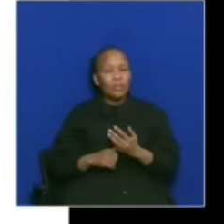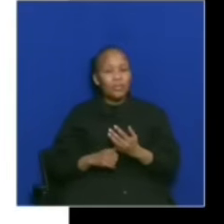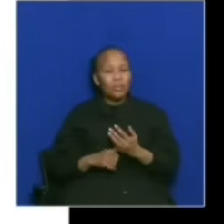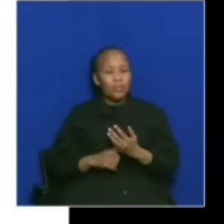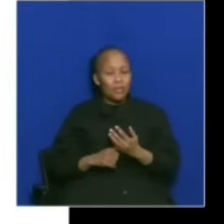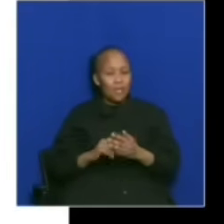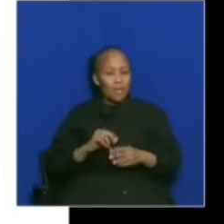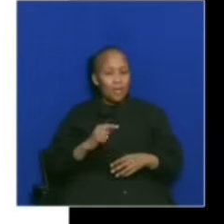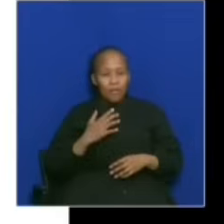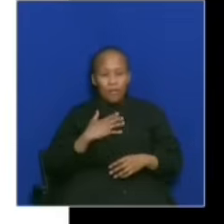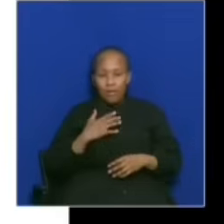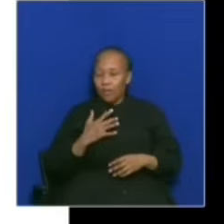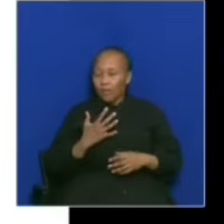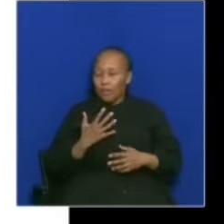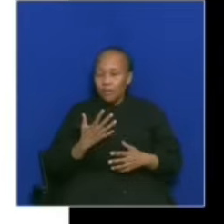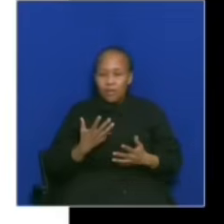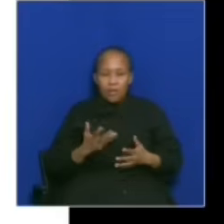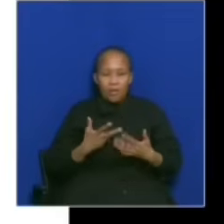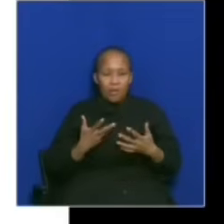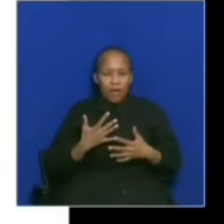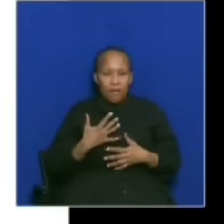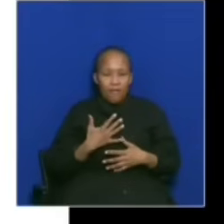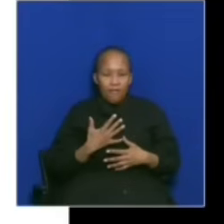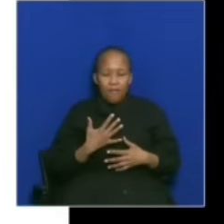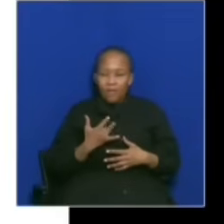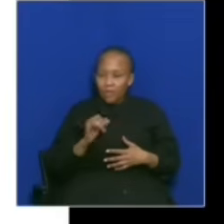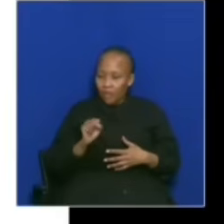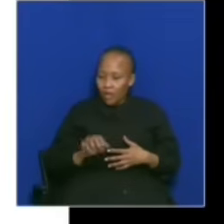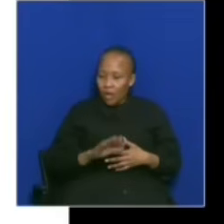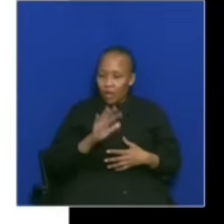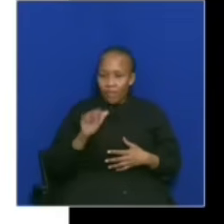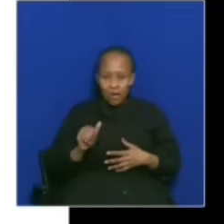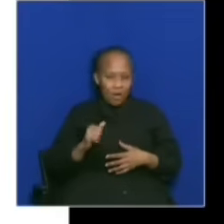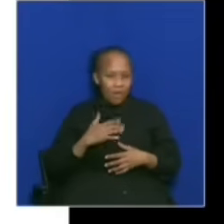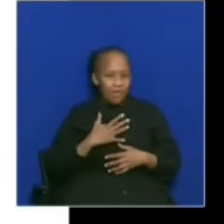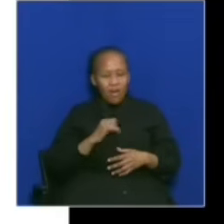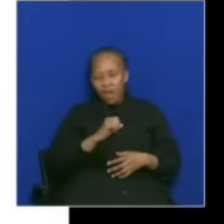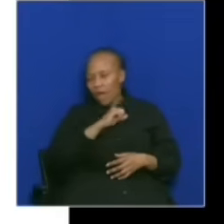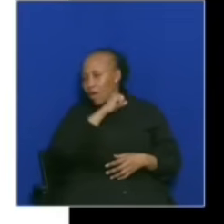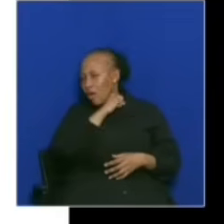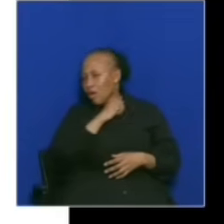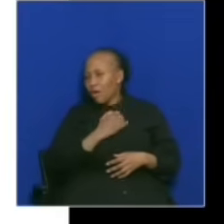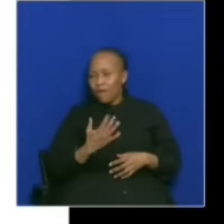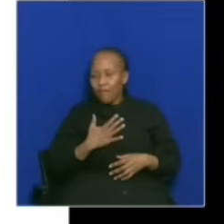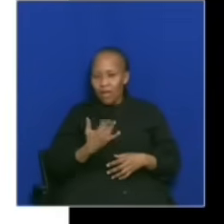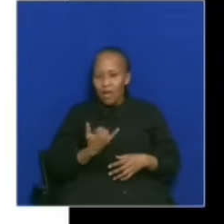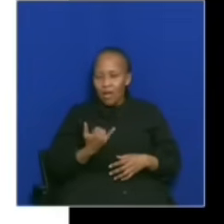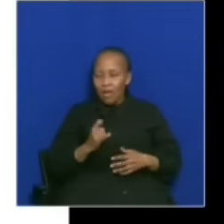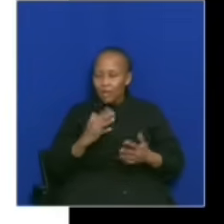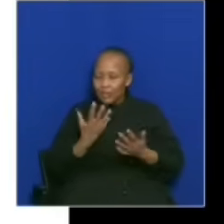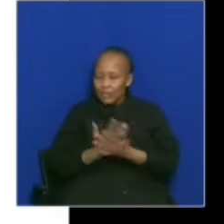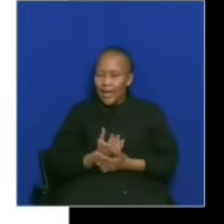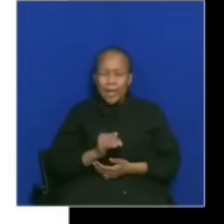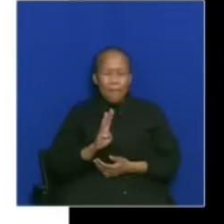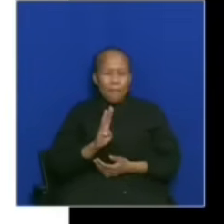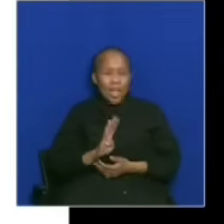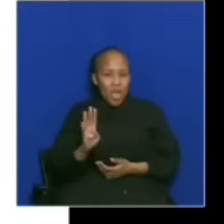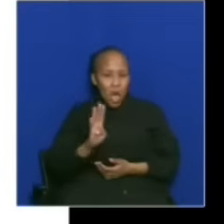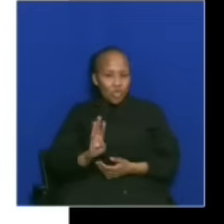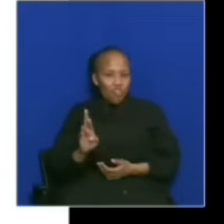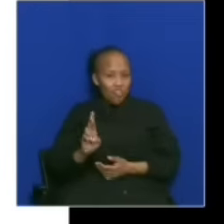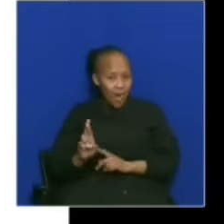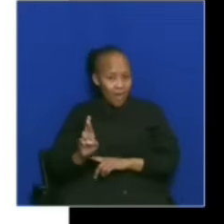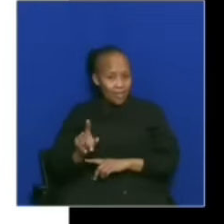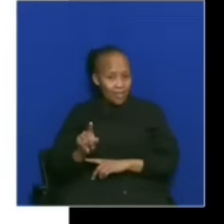about the crime wave that's sweeping South Africa and robbing honest, hard-working citizens of billions of rand. We'll be releasing our explosive report